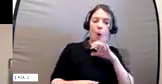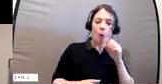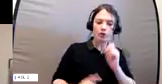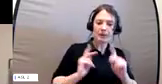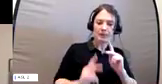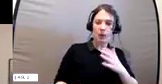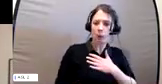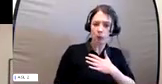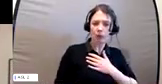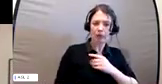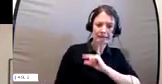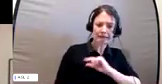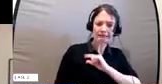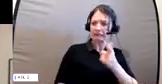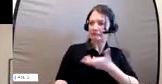inheritance impatience.